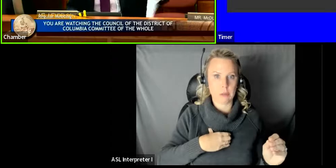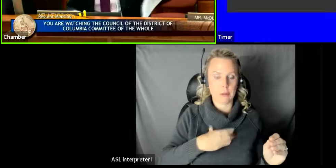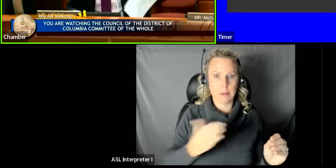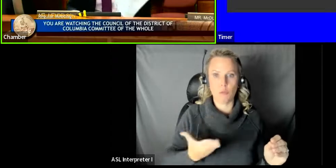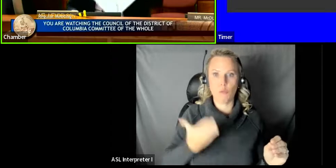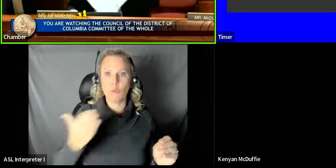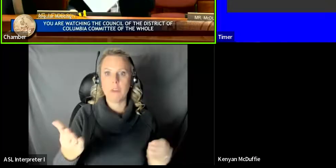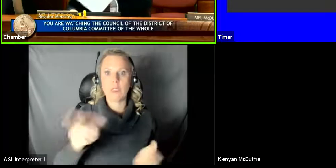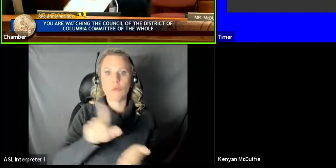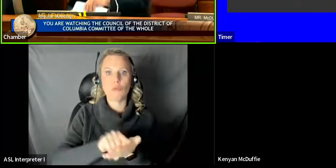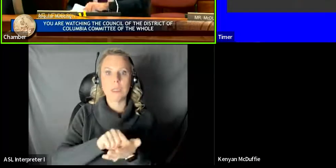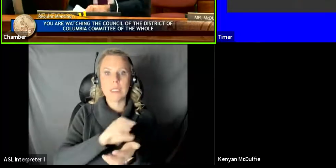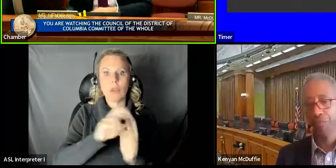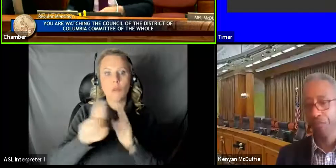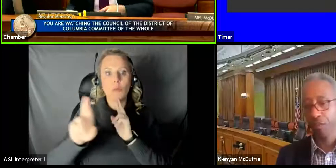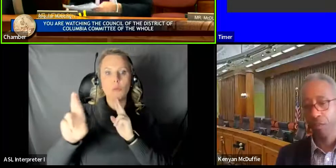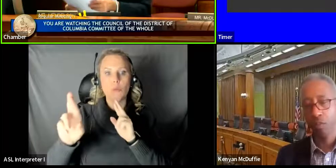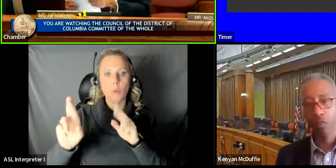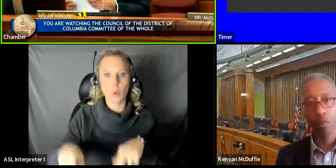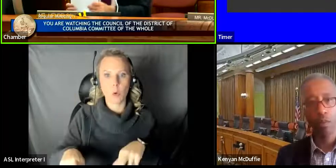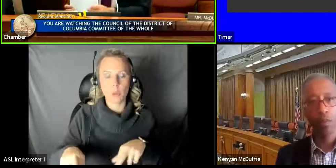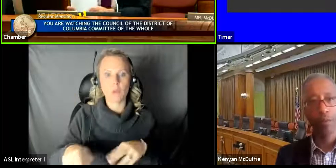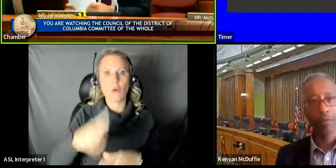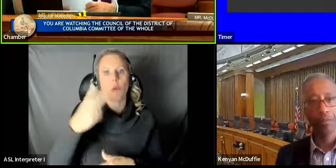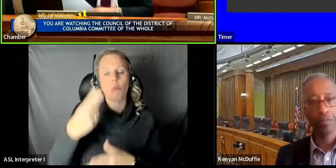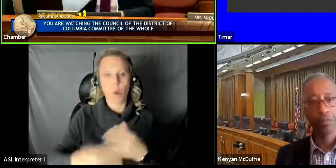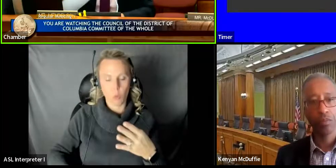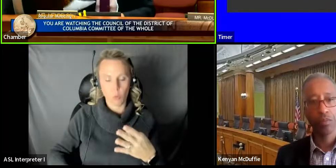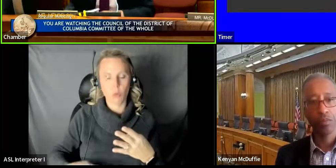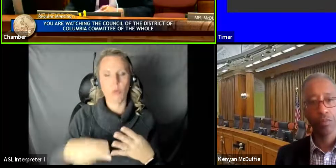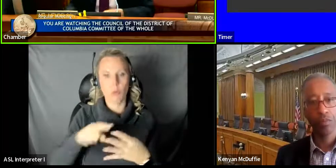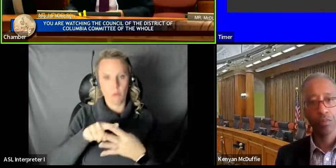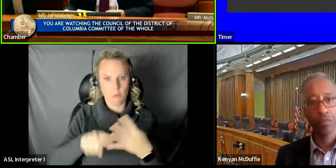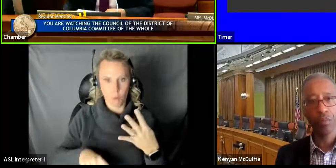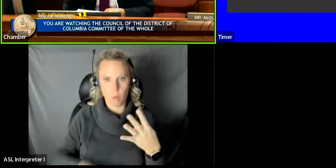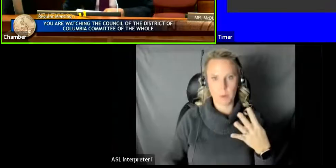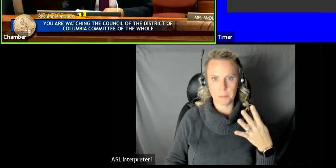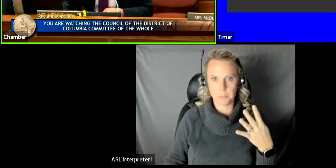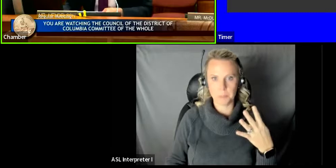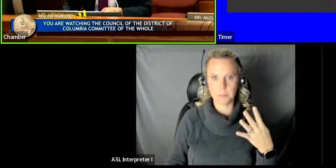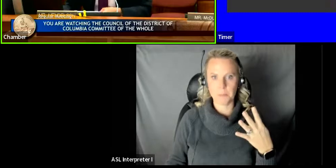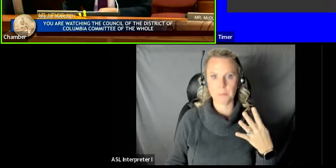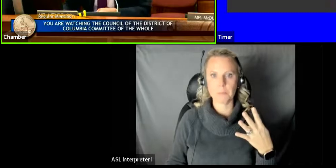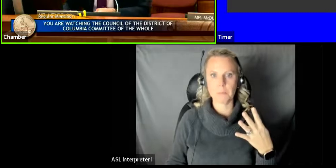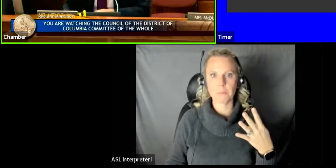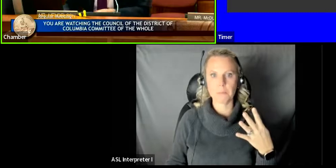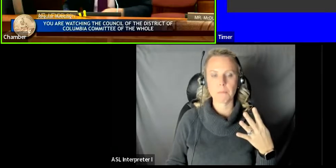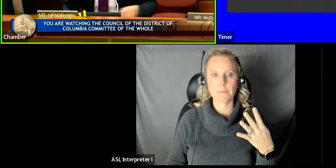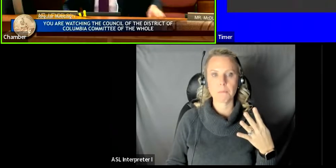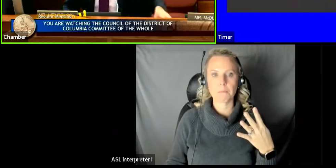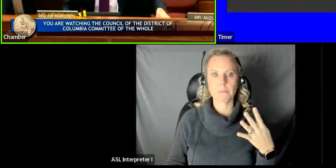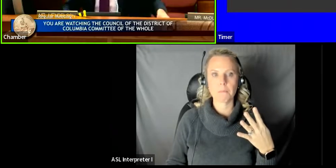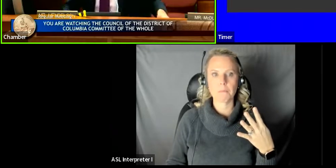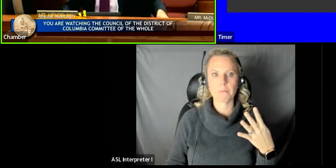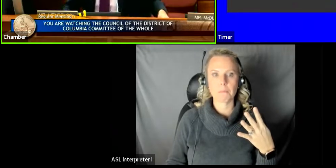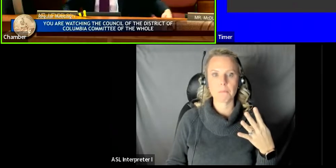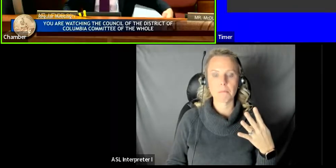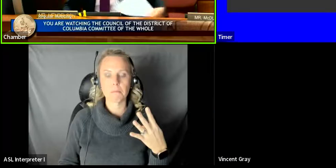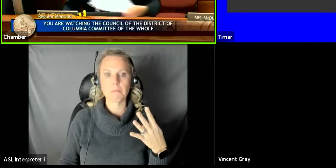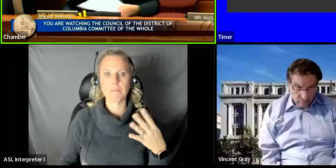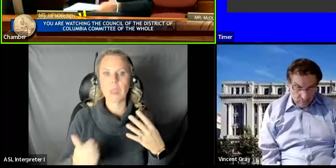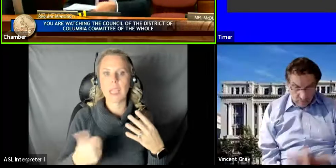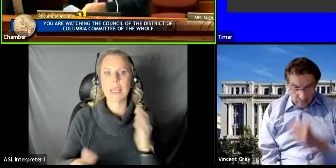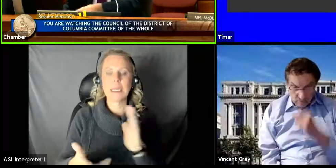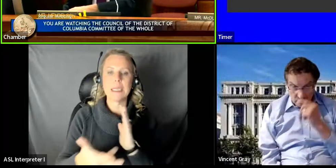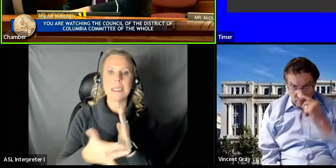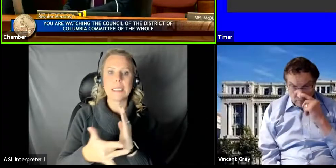reports for both the prints and reports for all 4 of these resolutions, with leave for staff to make technical, conforming,